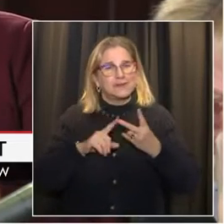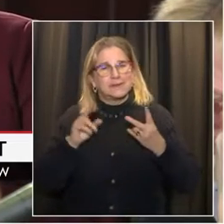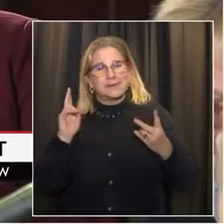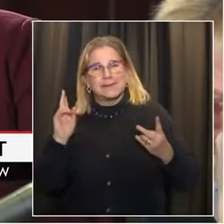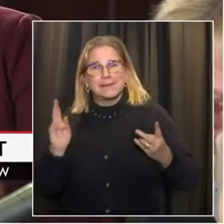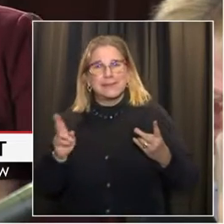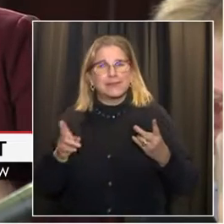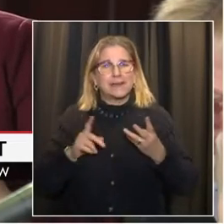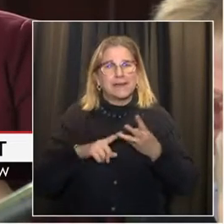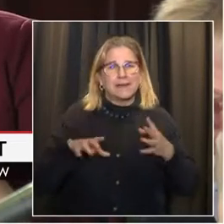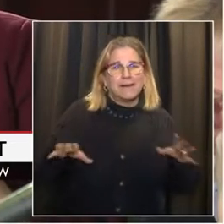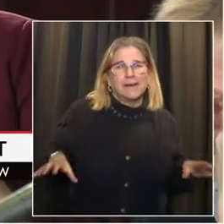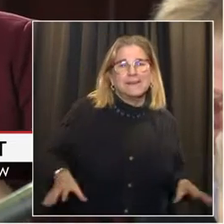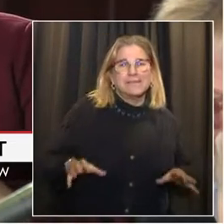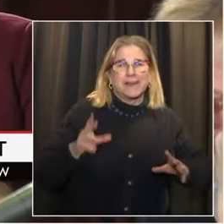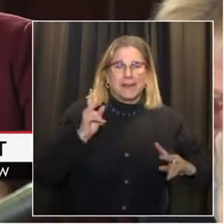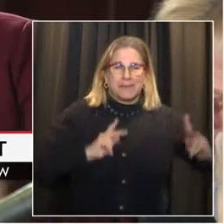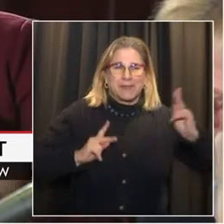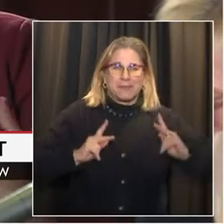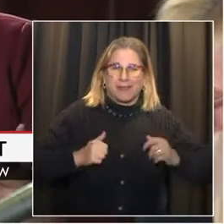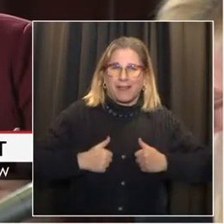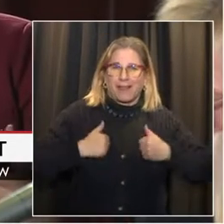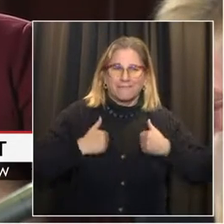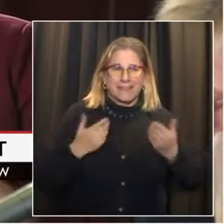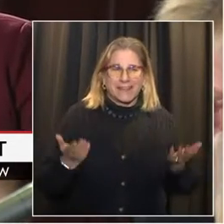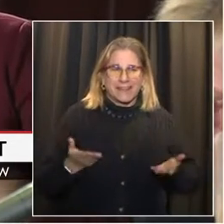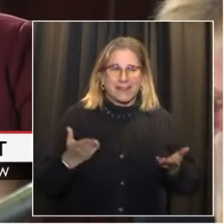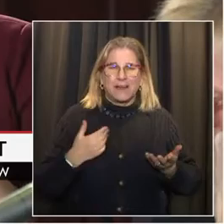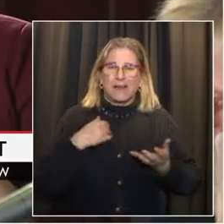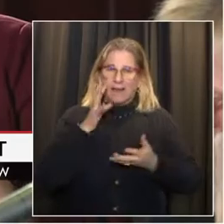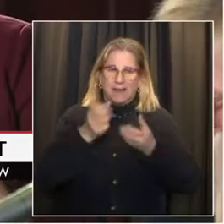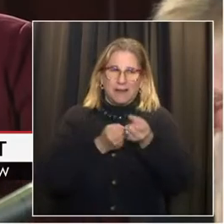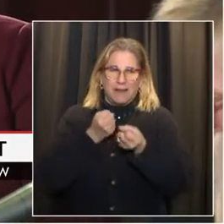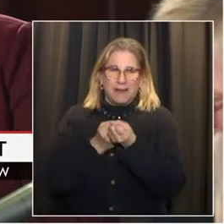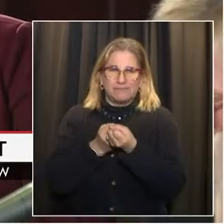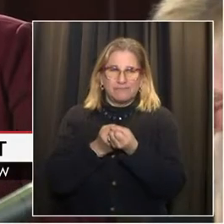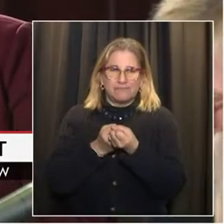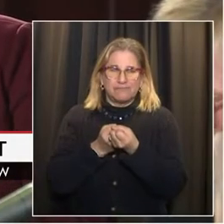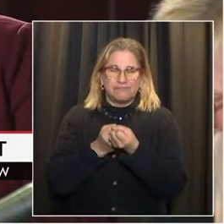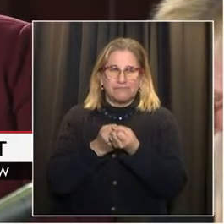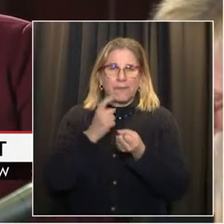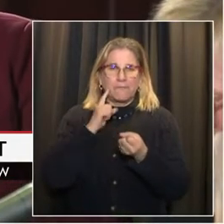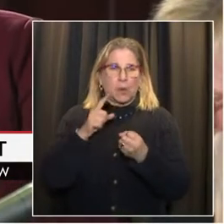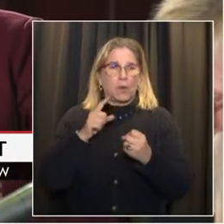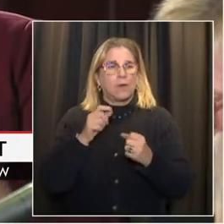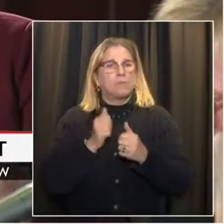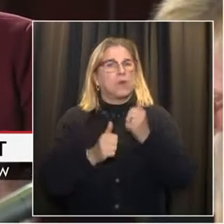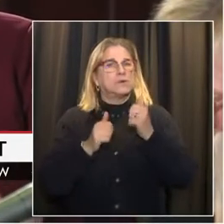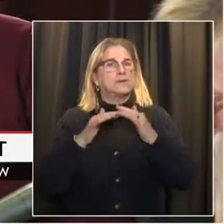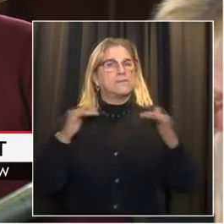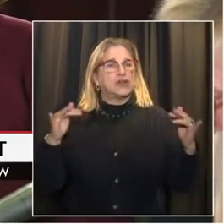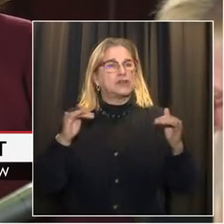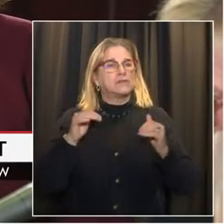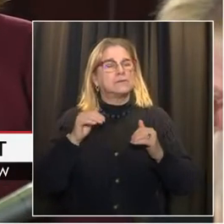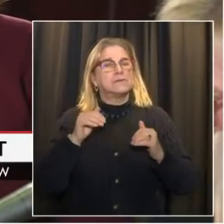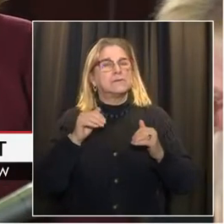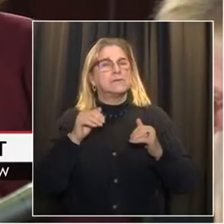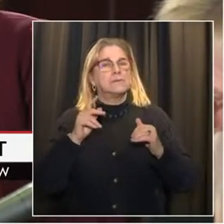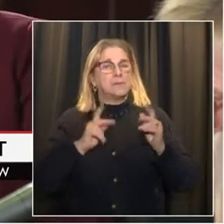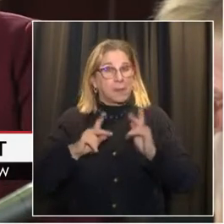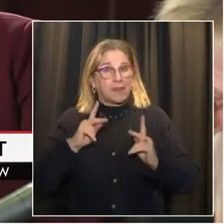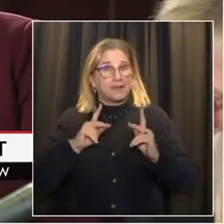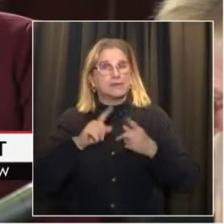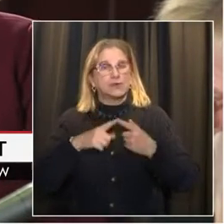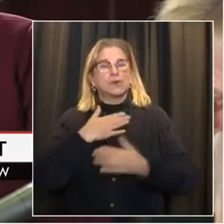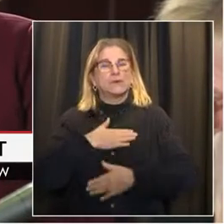becomes what we build on to diversify again that and grow that tourism industry. On the task force, and it's